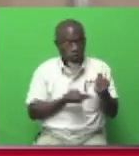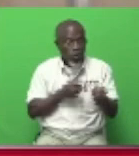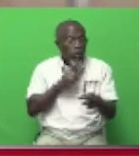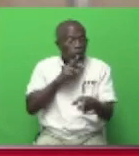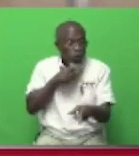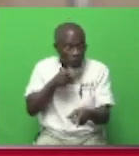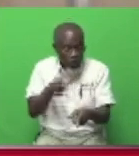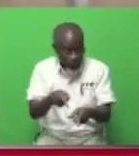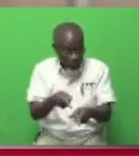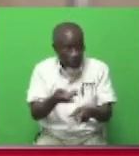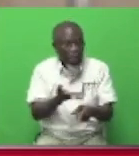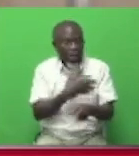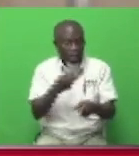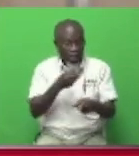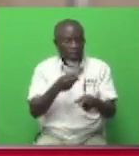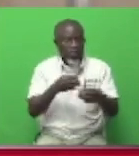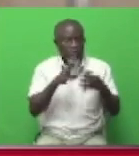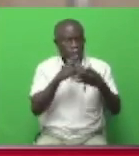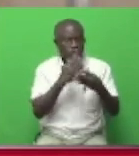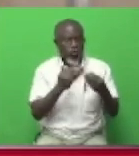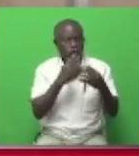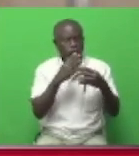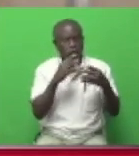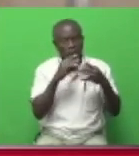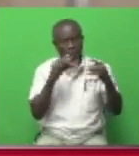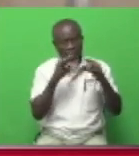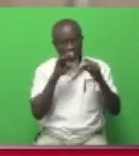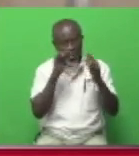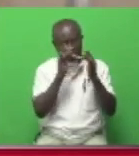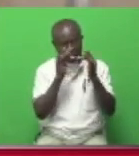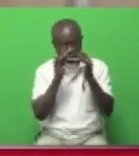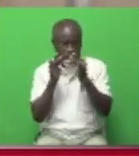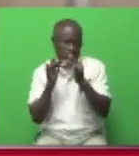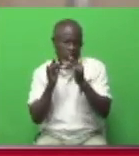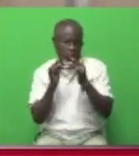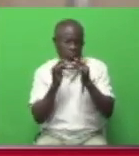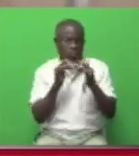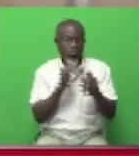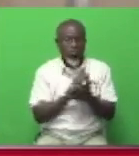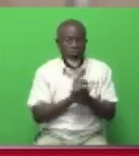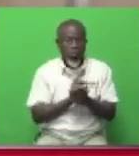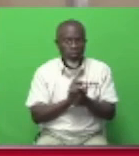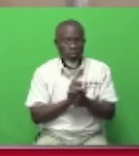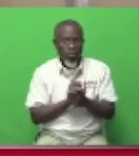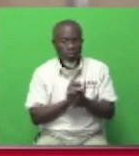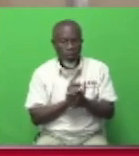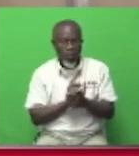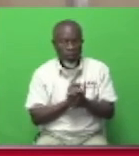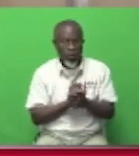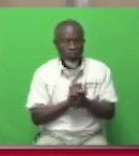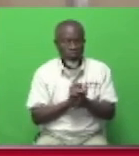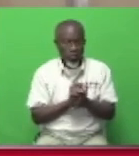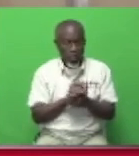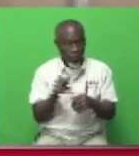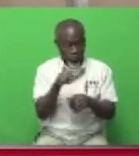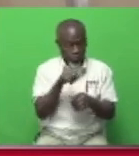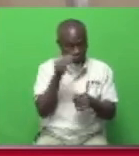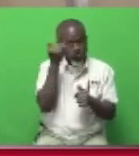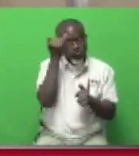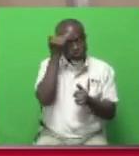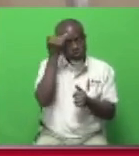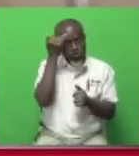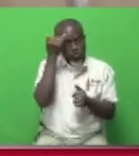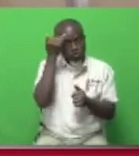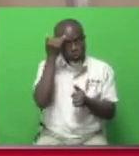both hardware and software levels. Now, Mr. Vice President, the Ministry has already launched, and members of the public, I'm sure, are aware of,